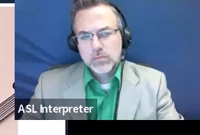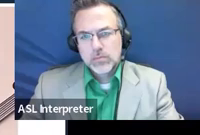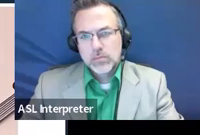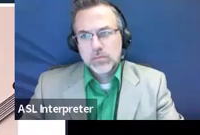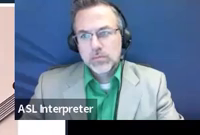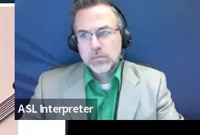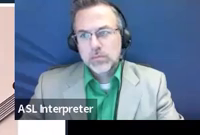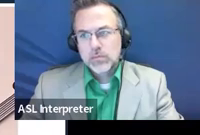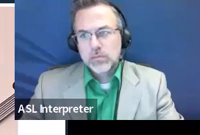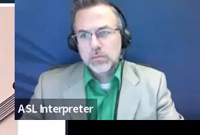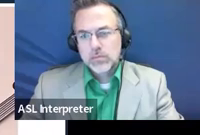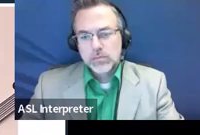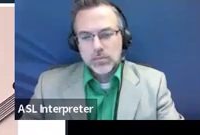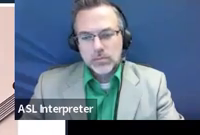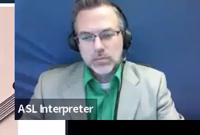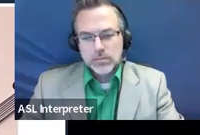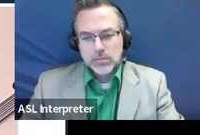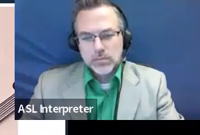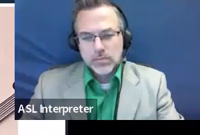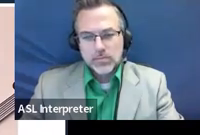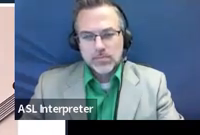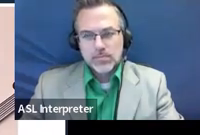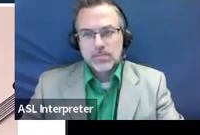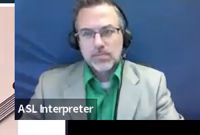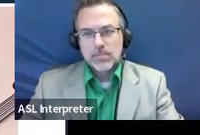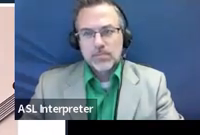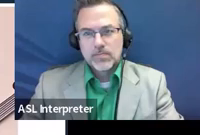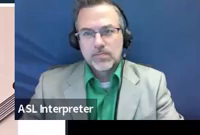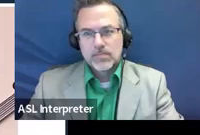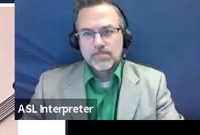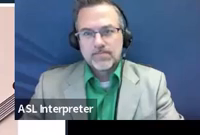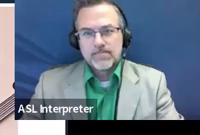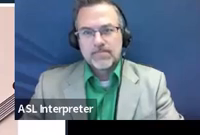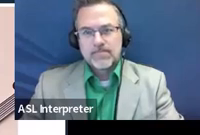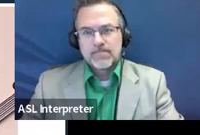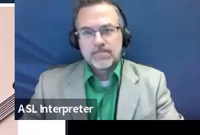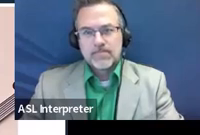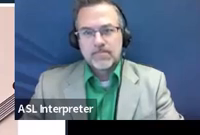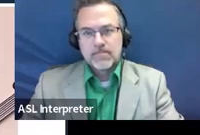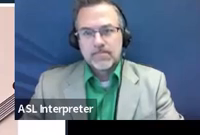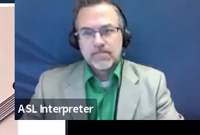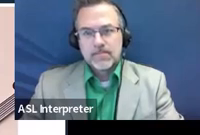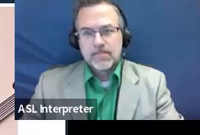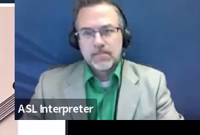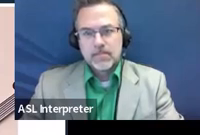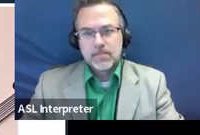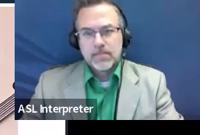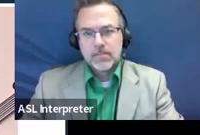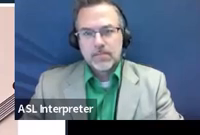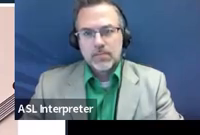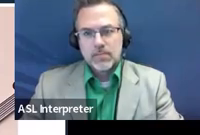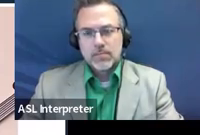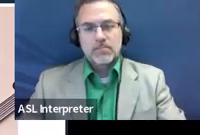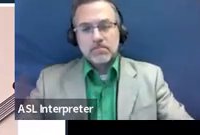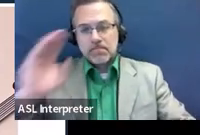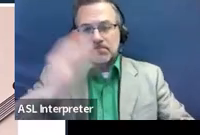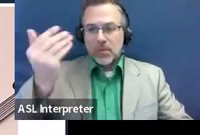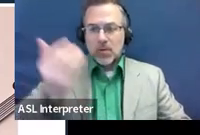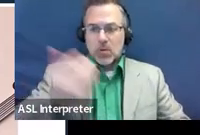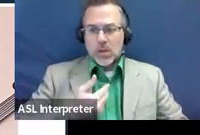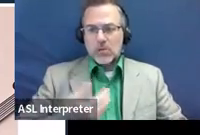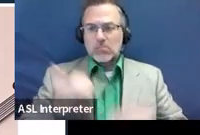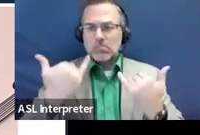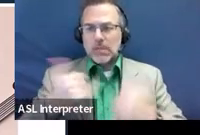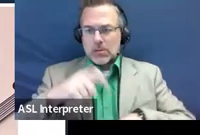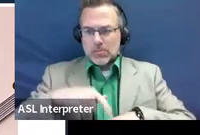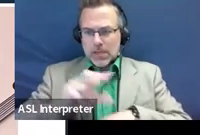Welcome, everyone, to our office hours this afternoon. It is 3 o'clock, so I am going to go ahead and get